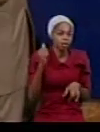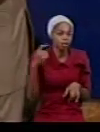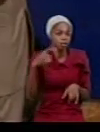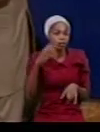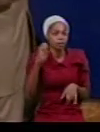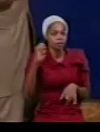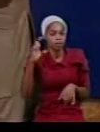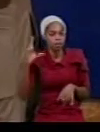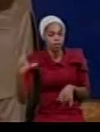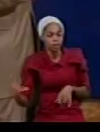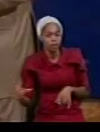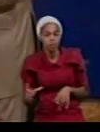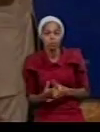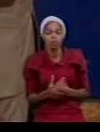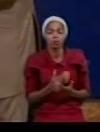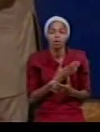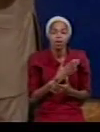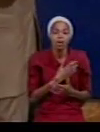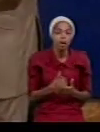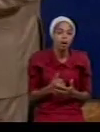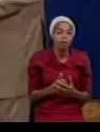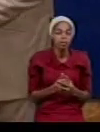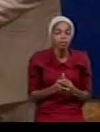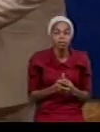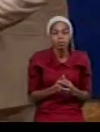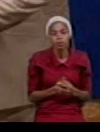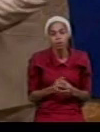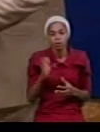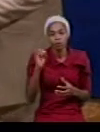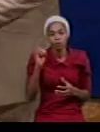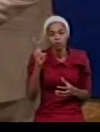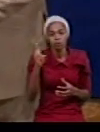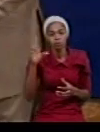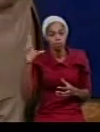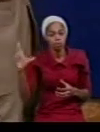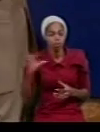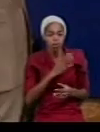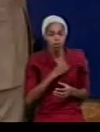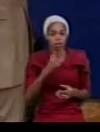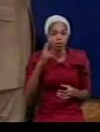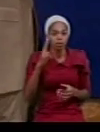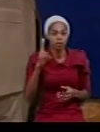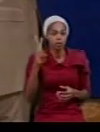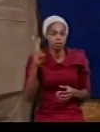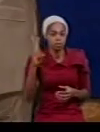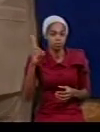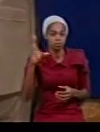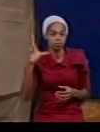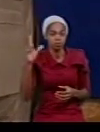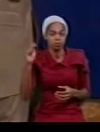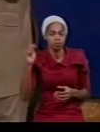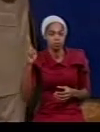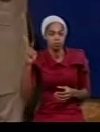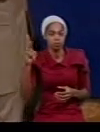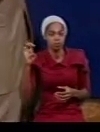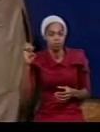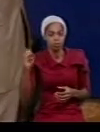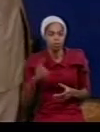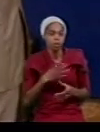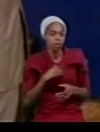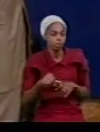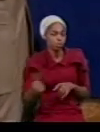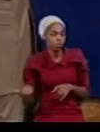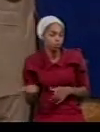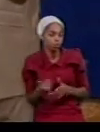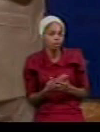falcon, raven, owl, and hawk. You see that in verse 13 to 19. Well, what we see from those birds